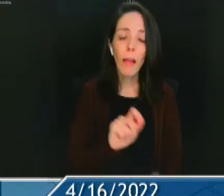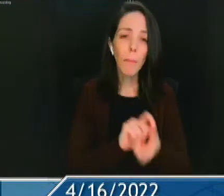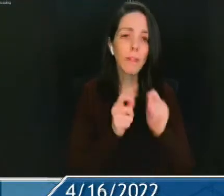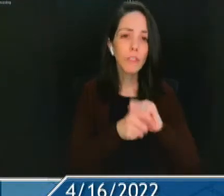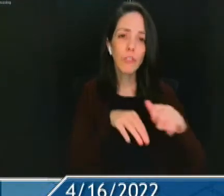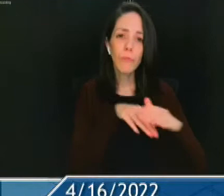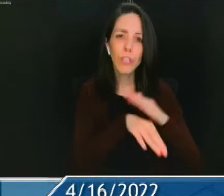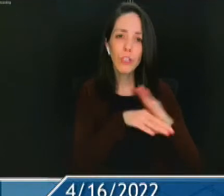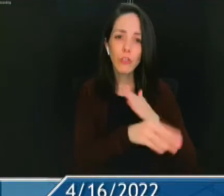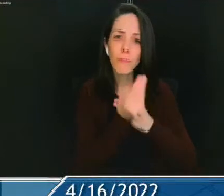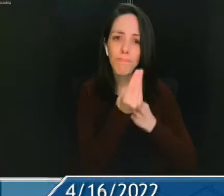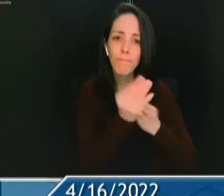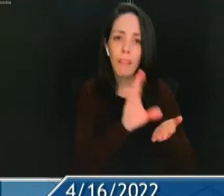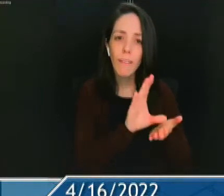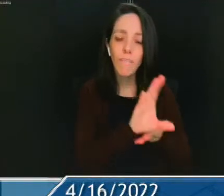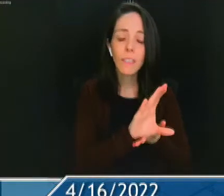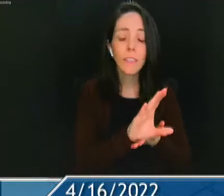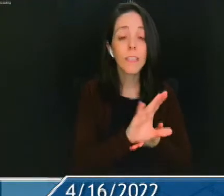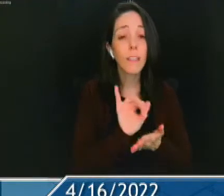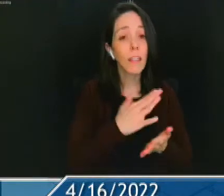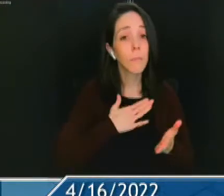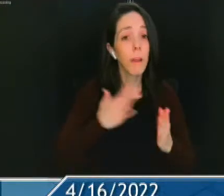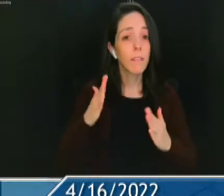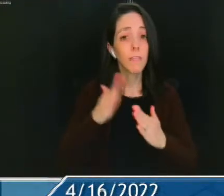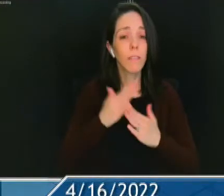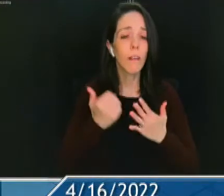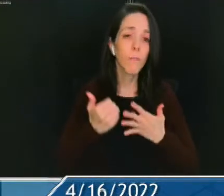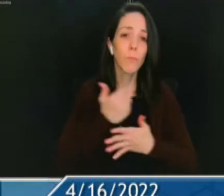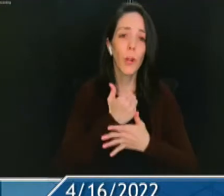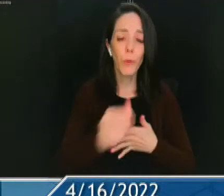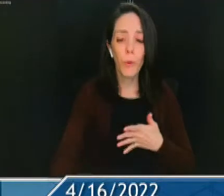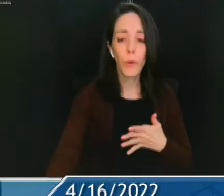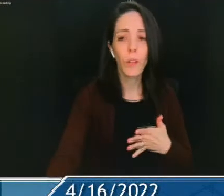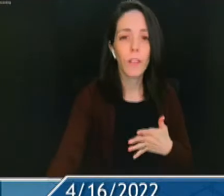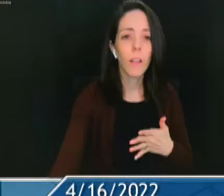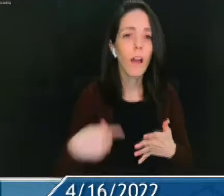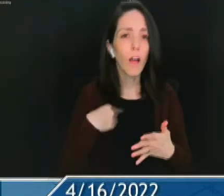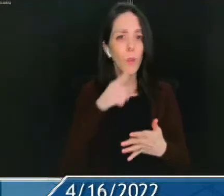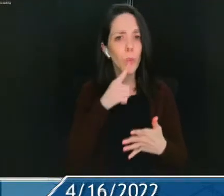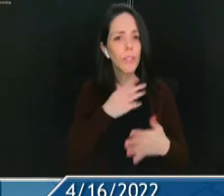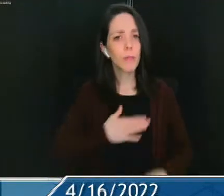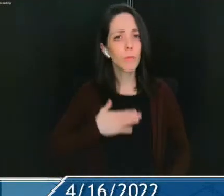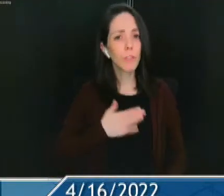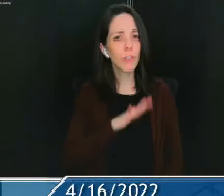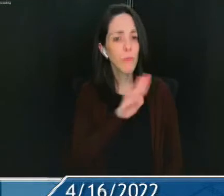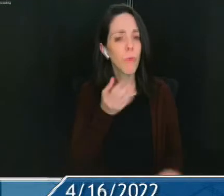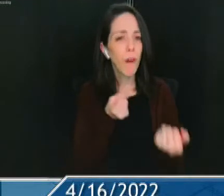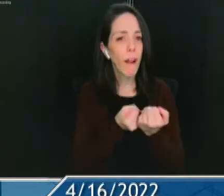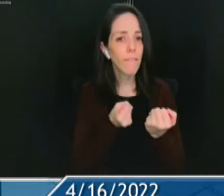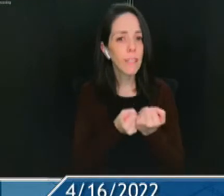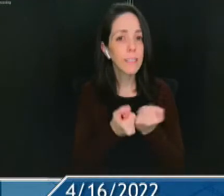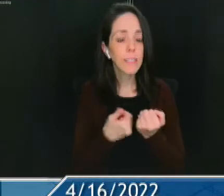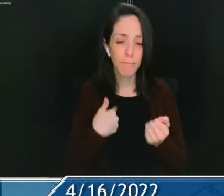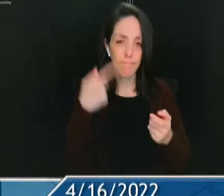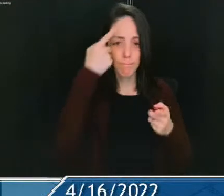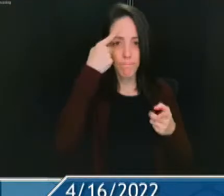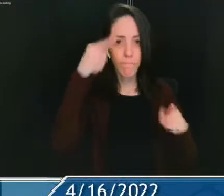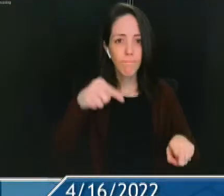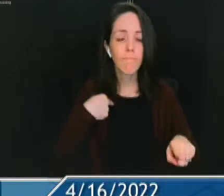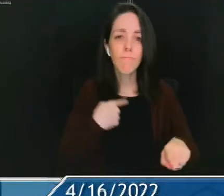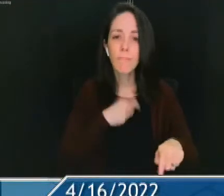both top priorities for me, and I greatly appreciate your advocacy and agree that we need to do more as a city. And